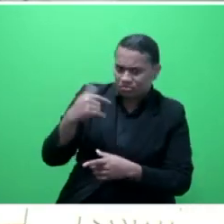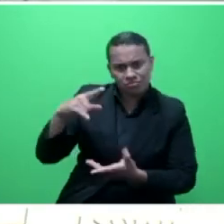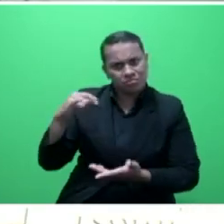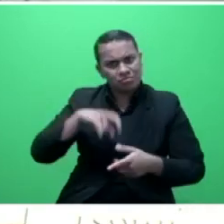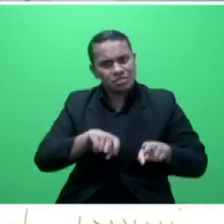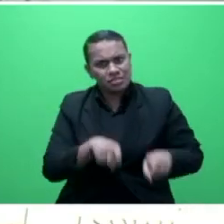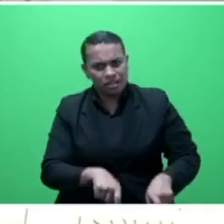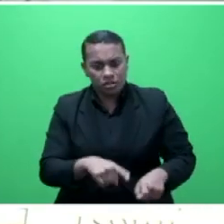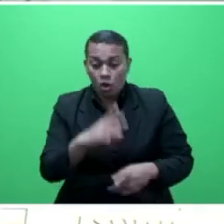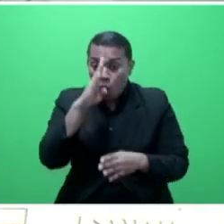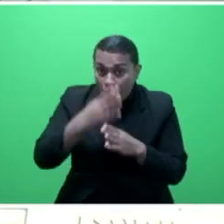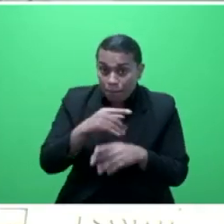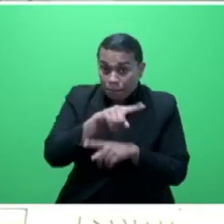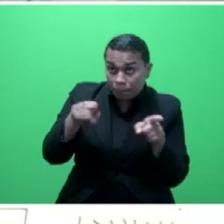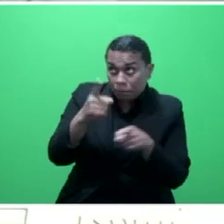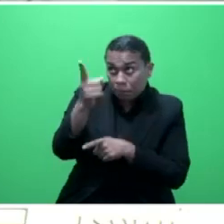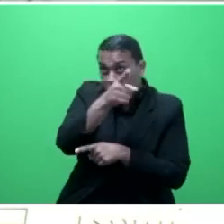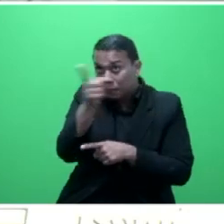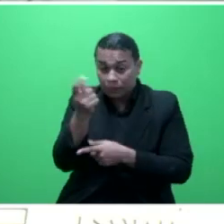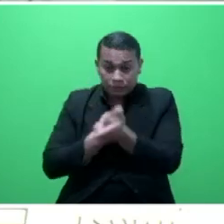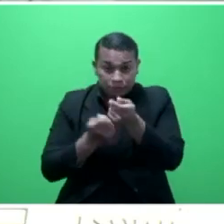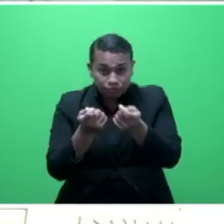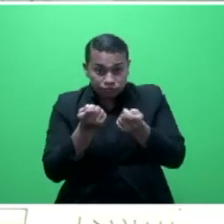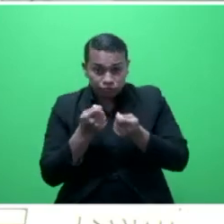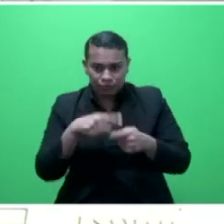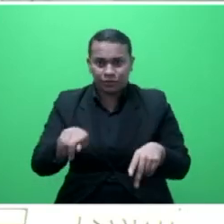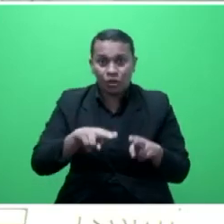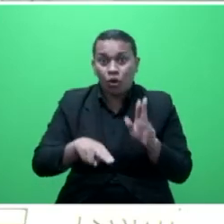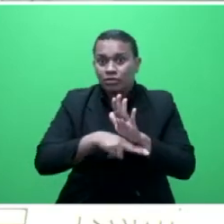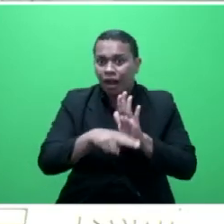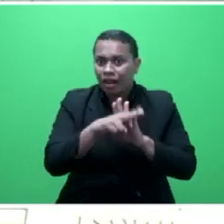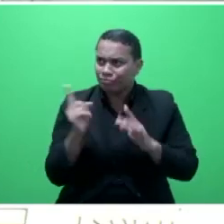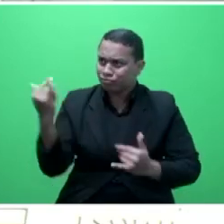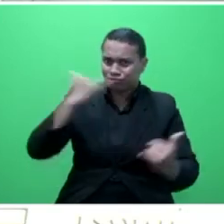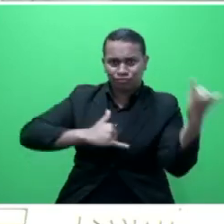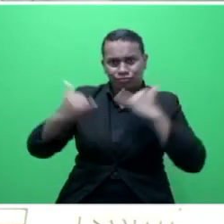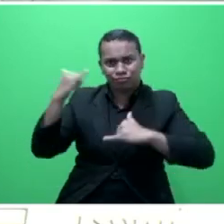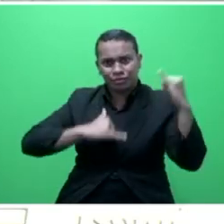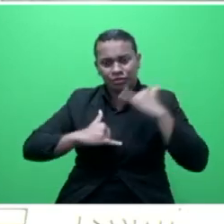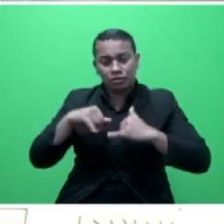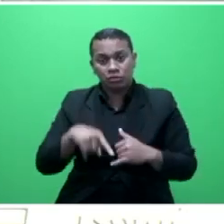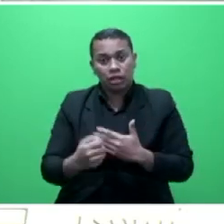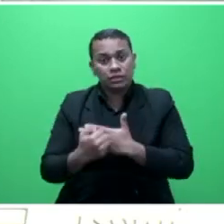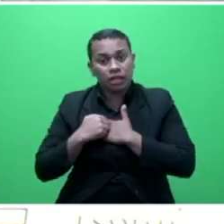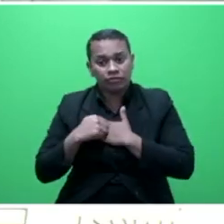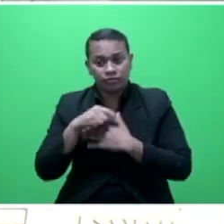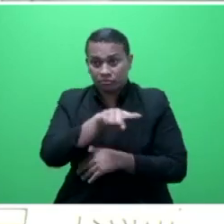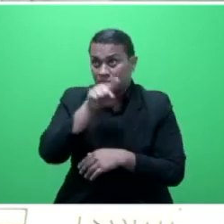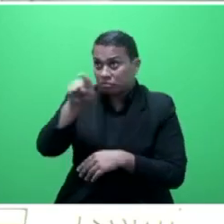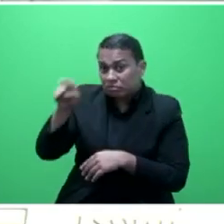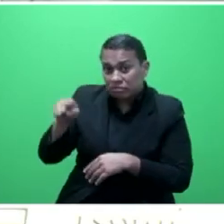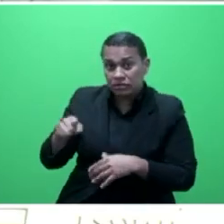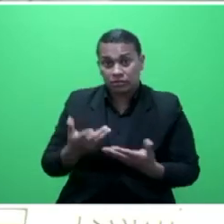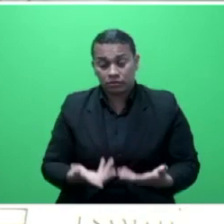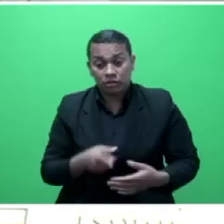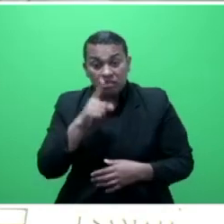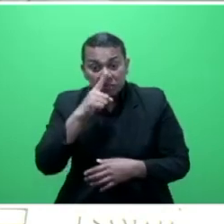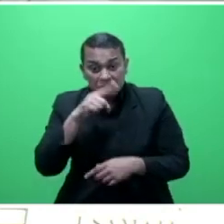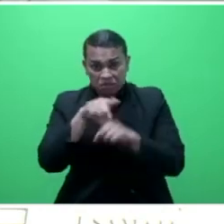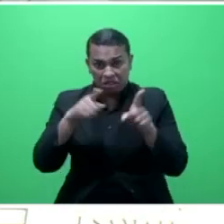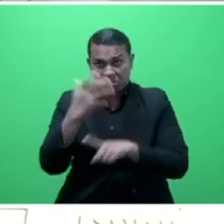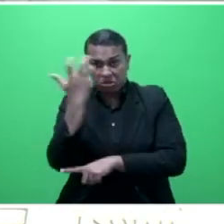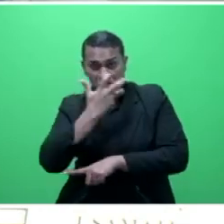hotels by creating attractive packages to safely escape the pandemic in paradise. It's about more than the